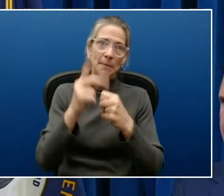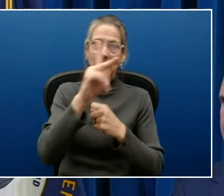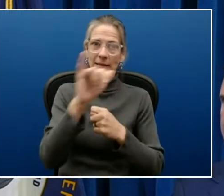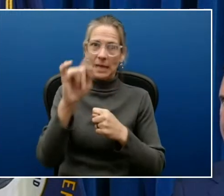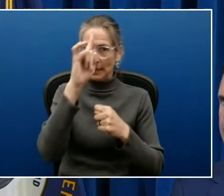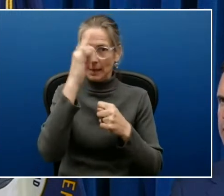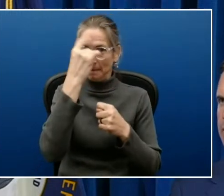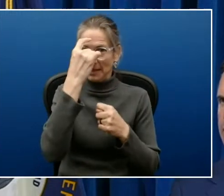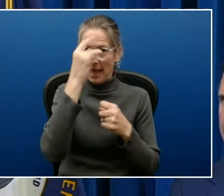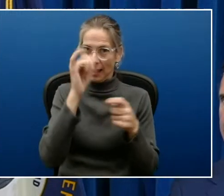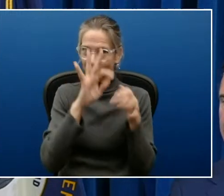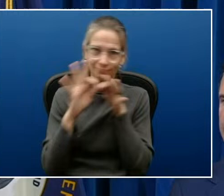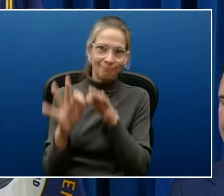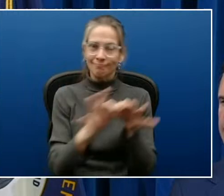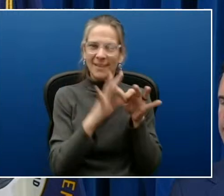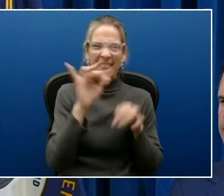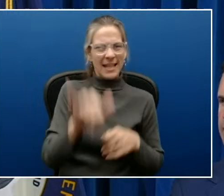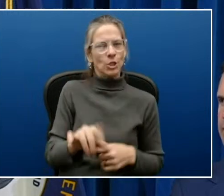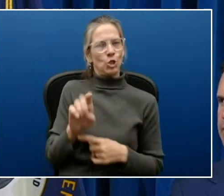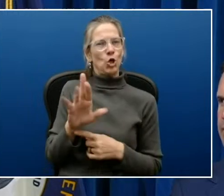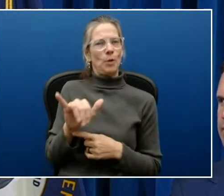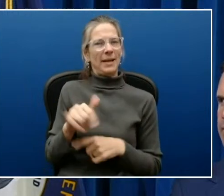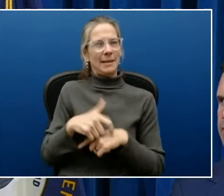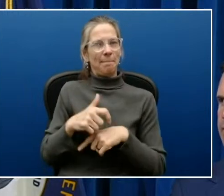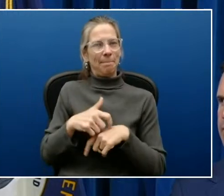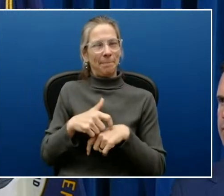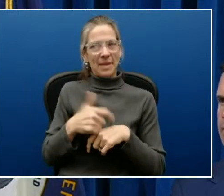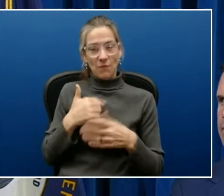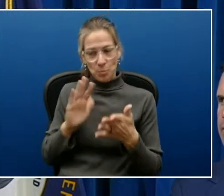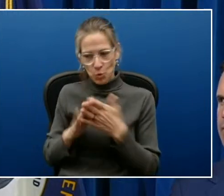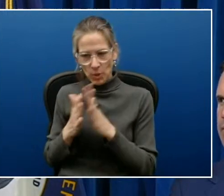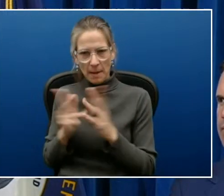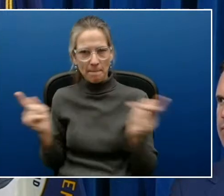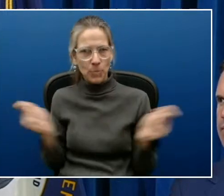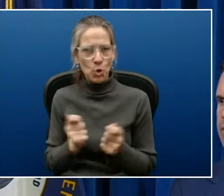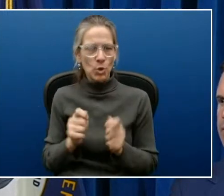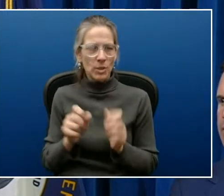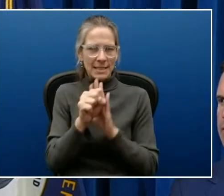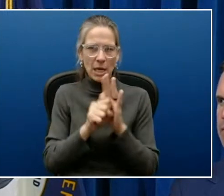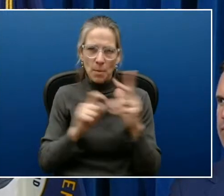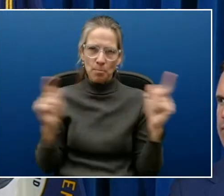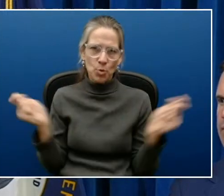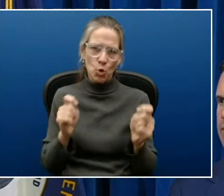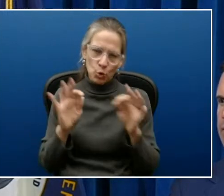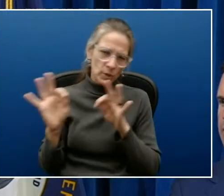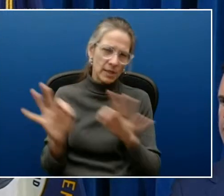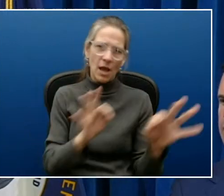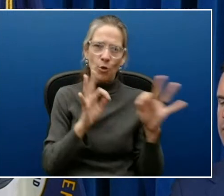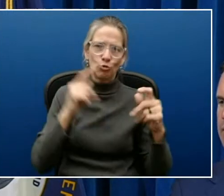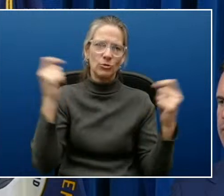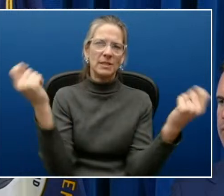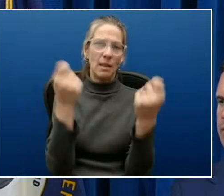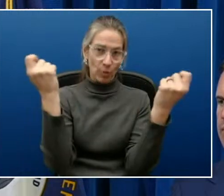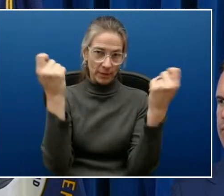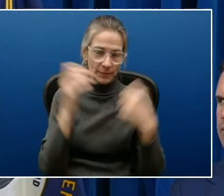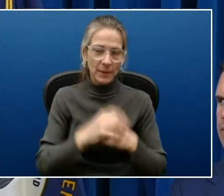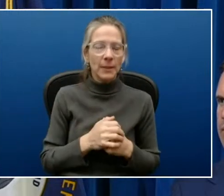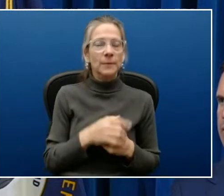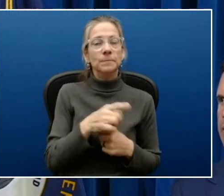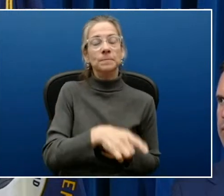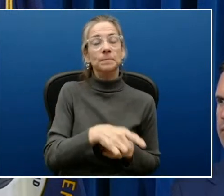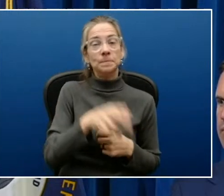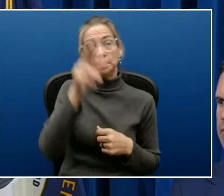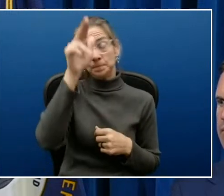what Derby season is all about, bringing the community and this entire state together in celebration. The Derby Festival orchestrates the state's